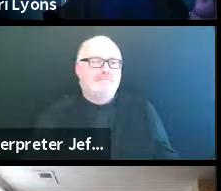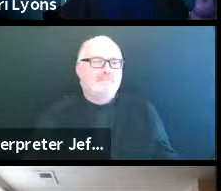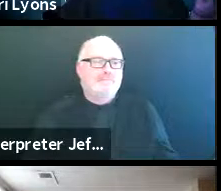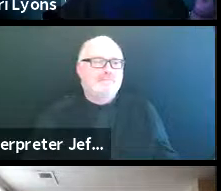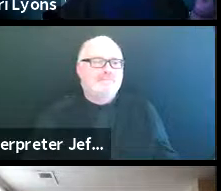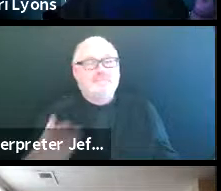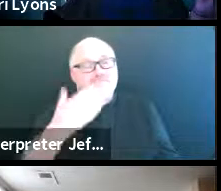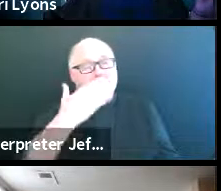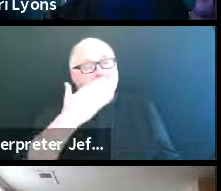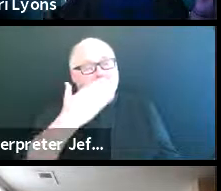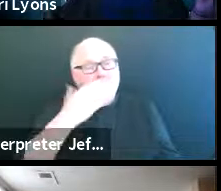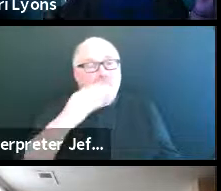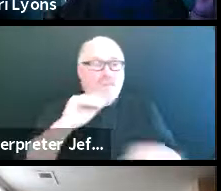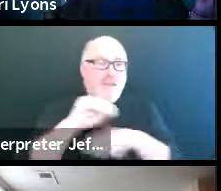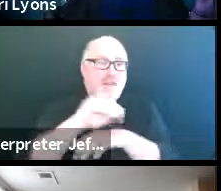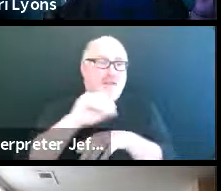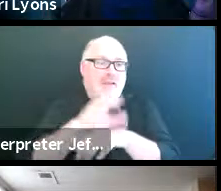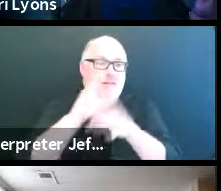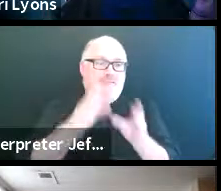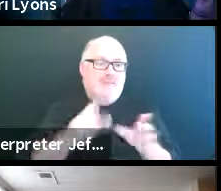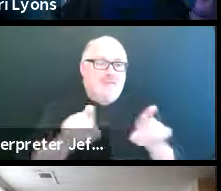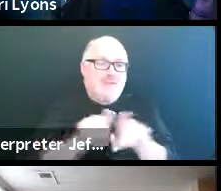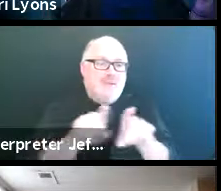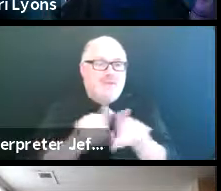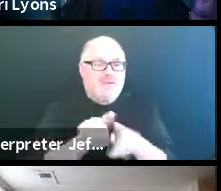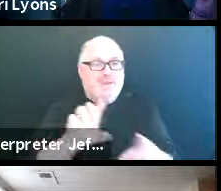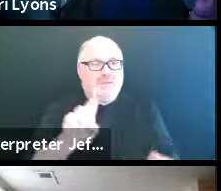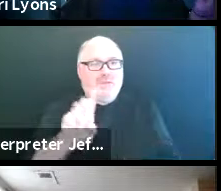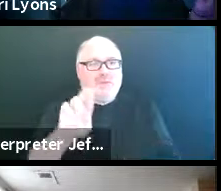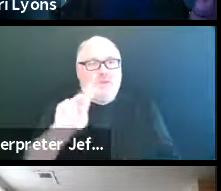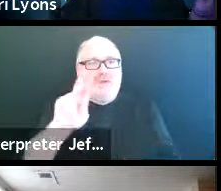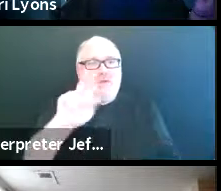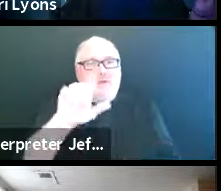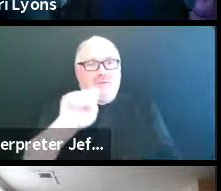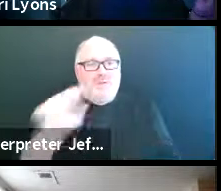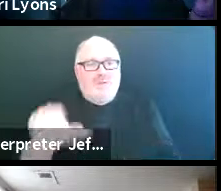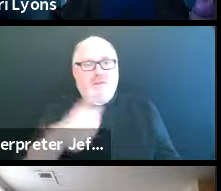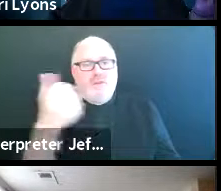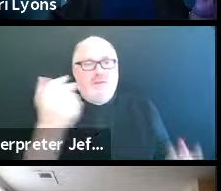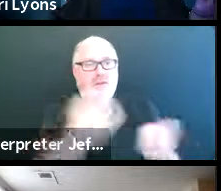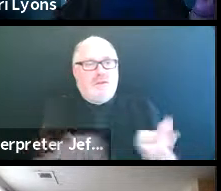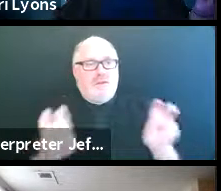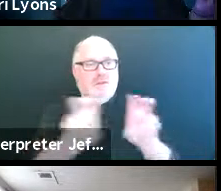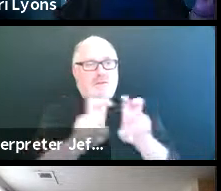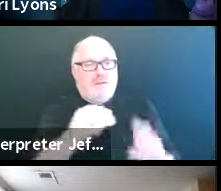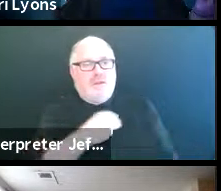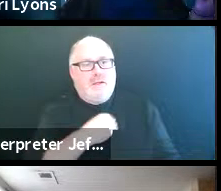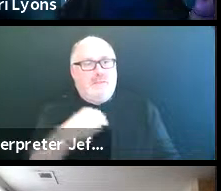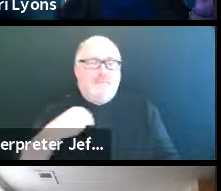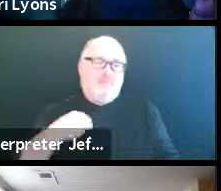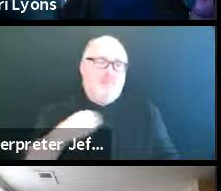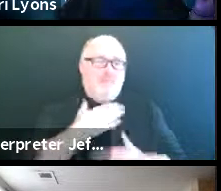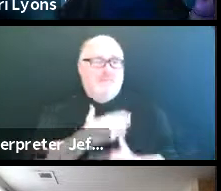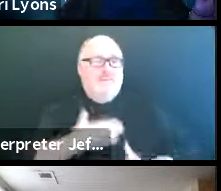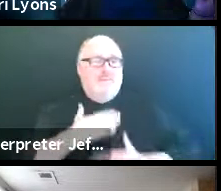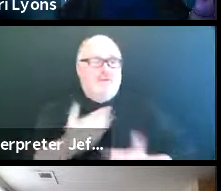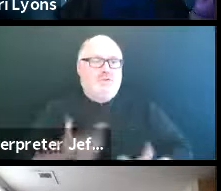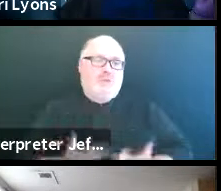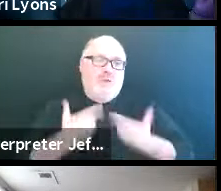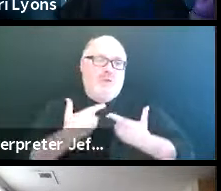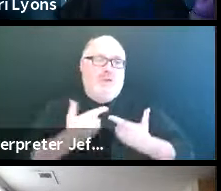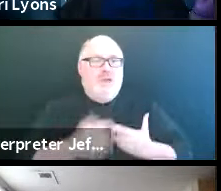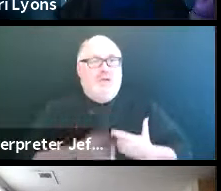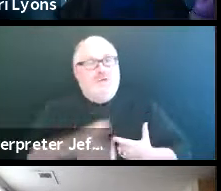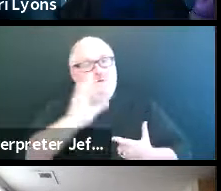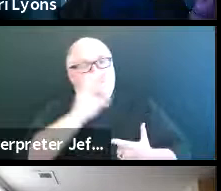I'd like to thank my advisor as well, Jennifer Kraus, as well as all of my other committee members. Please enjoy your life and drink water